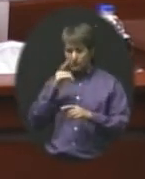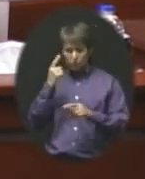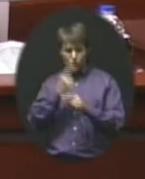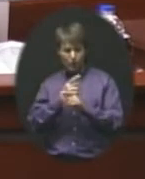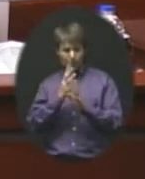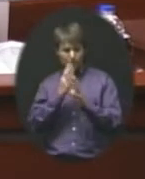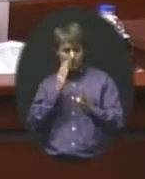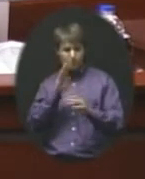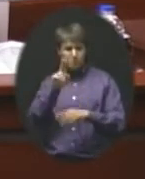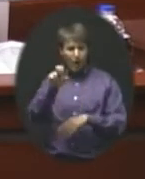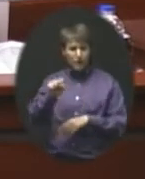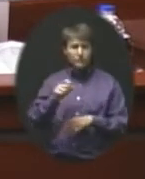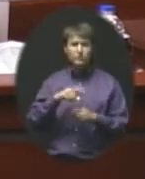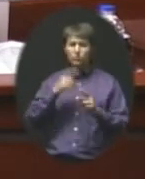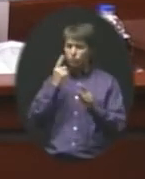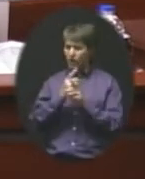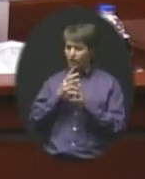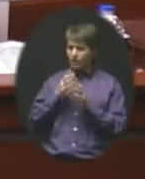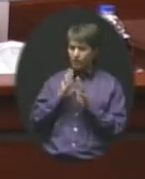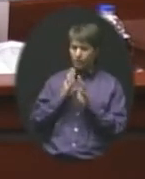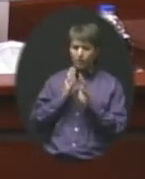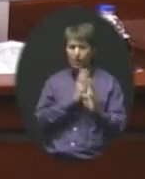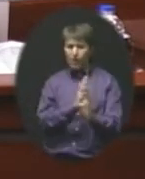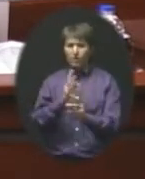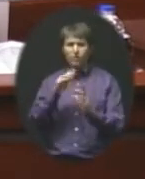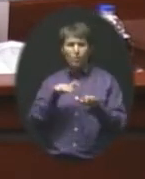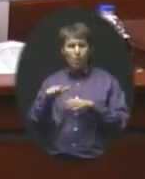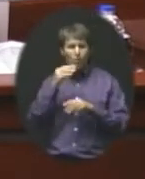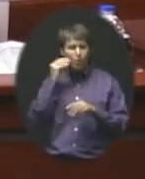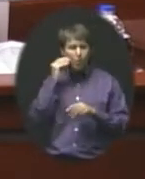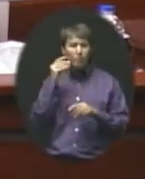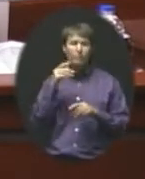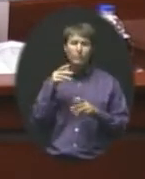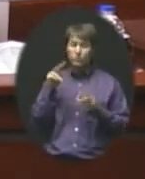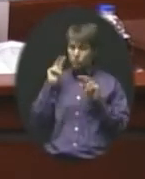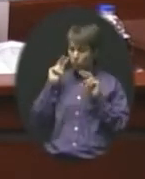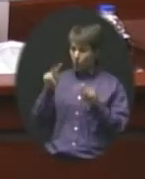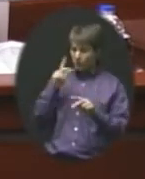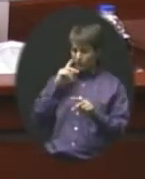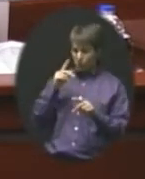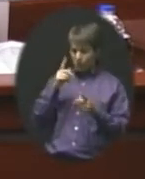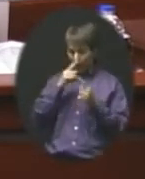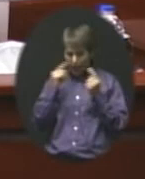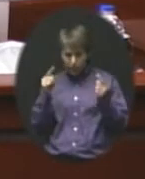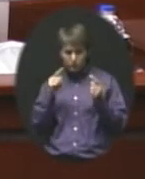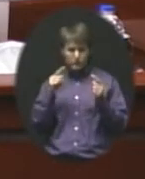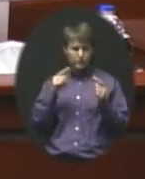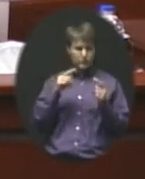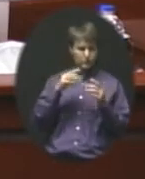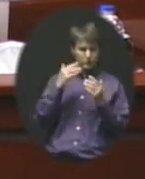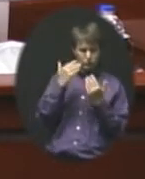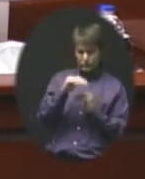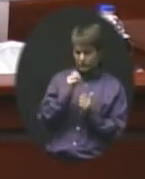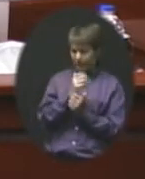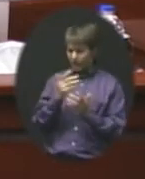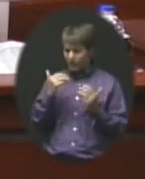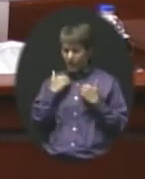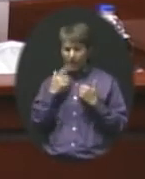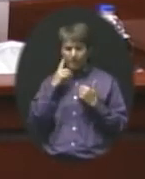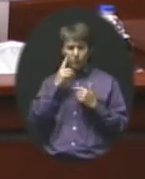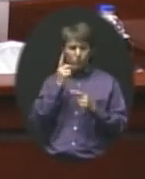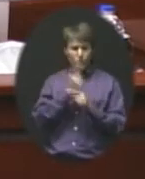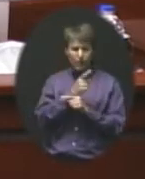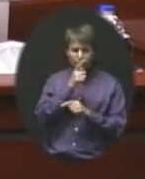walk home, to have the right meal choices, to watch for allergies and reactions and restrictions that they have, to get kids in the correct